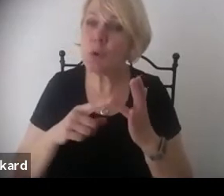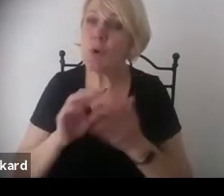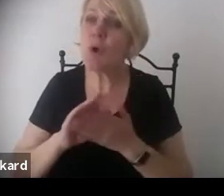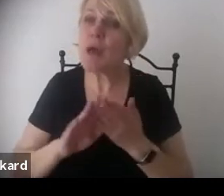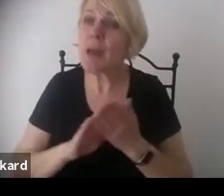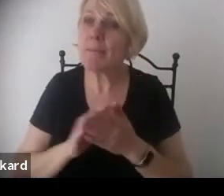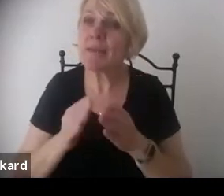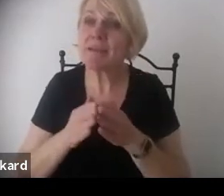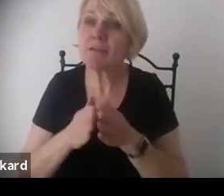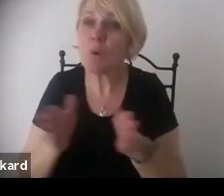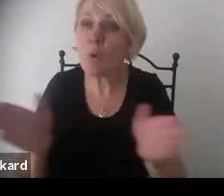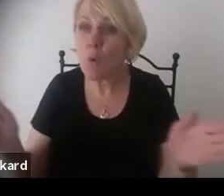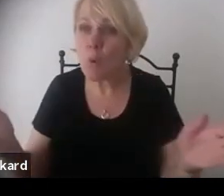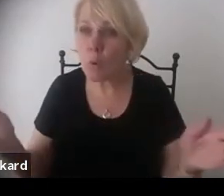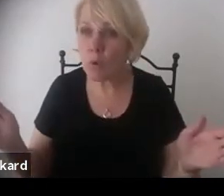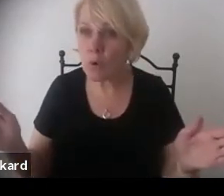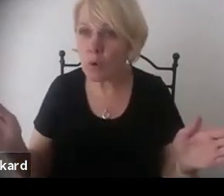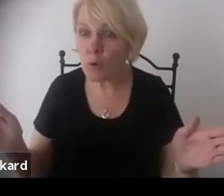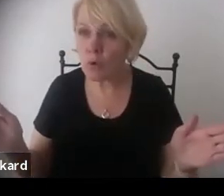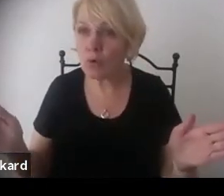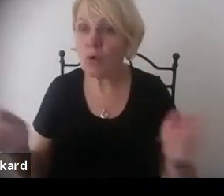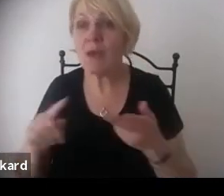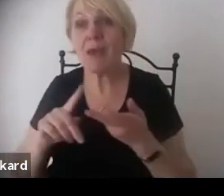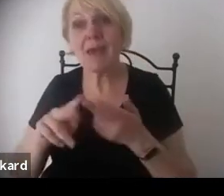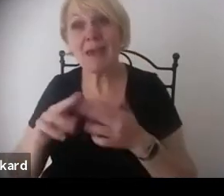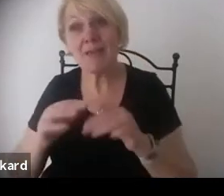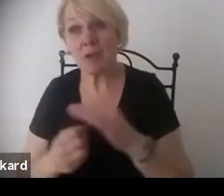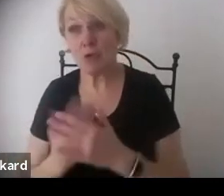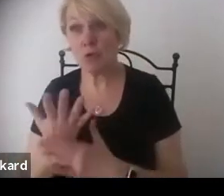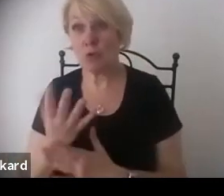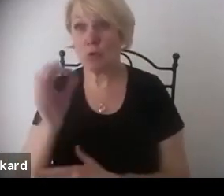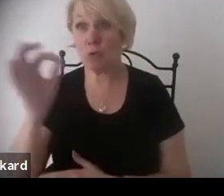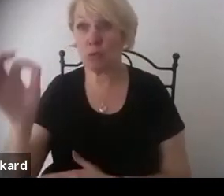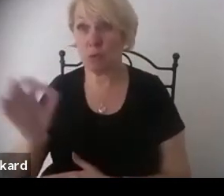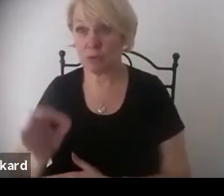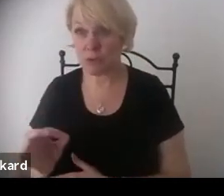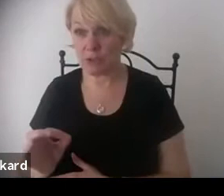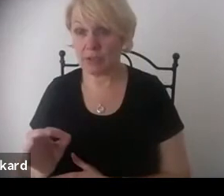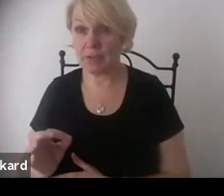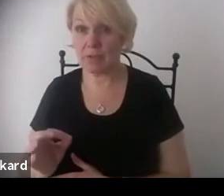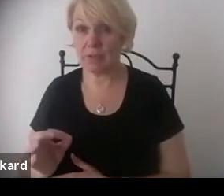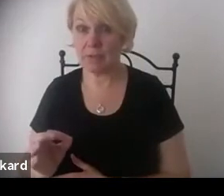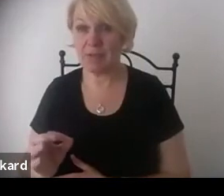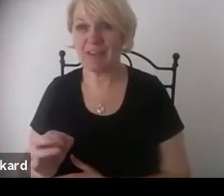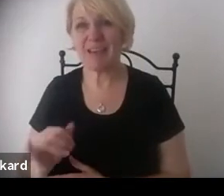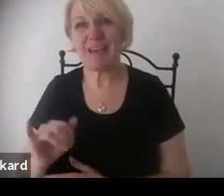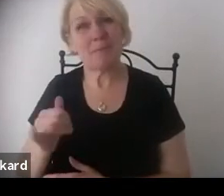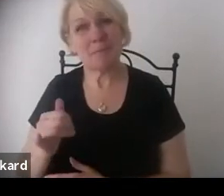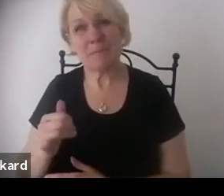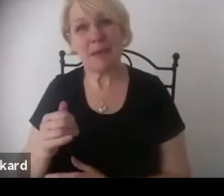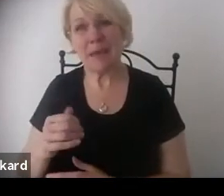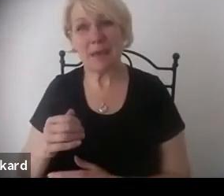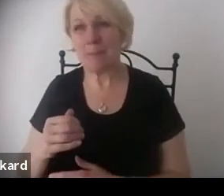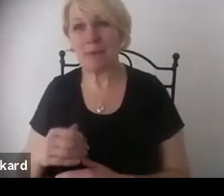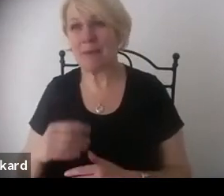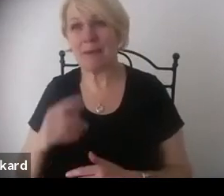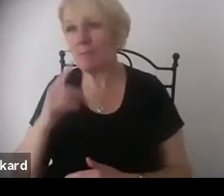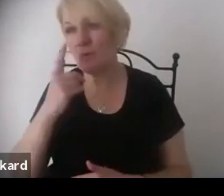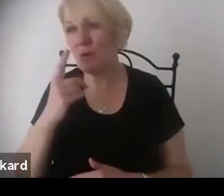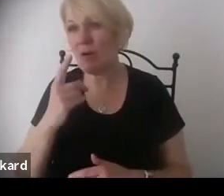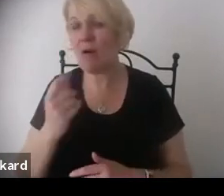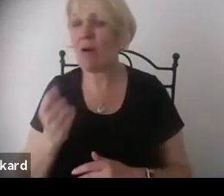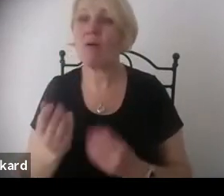we will keep those. If they're very new questions, I might not be able to answer them or ask the